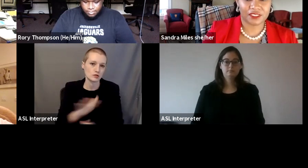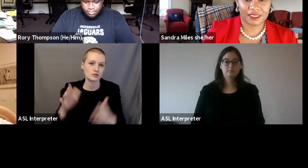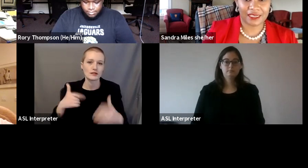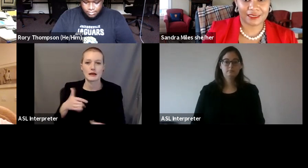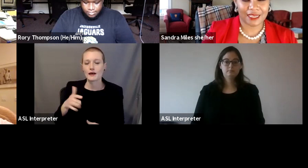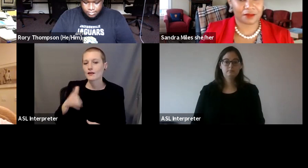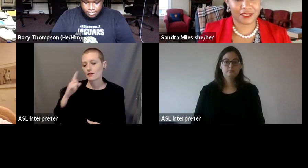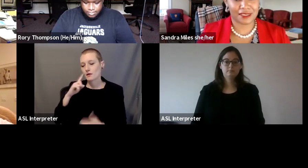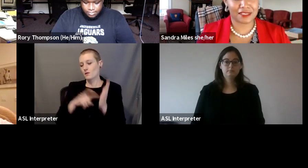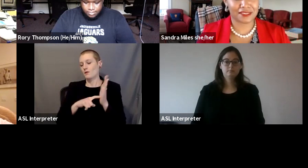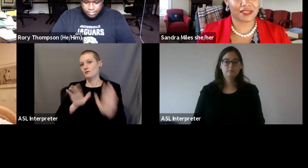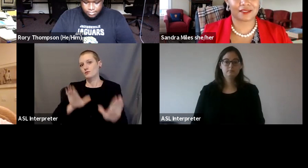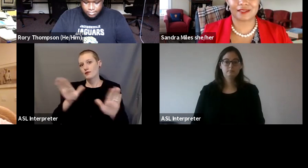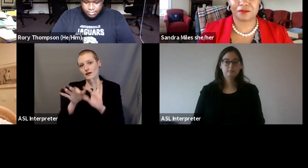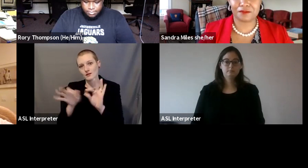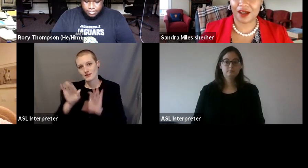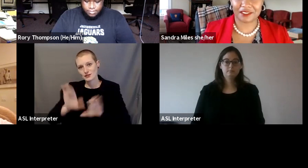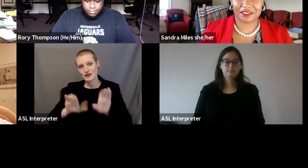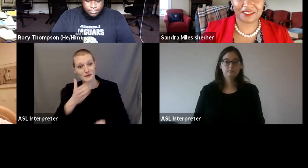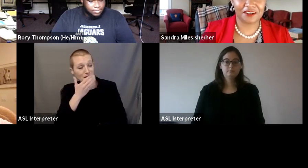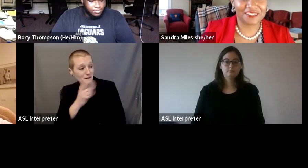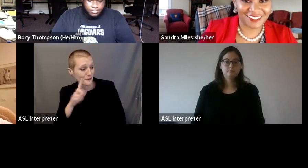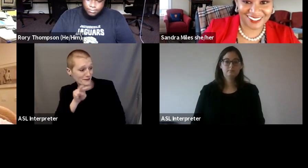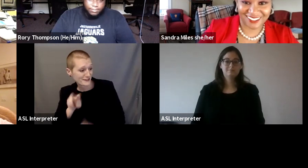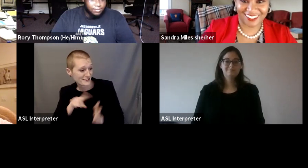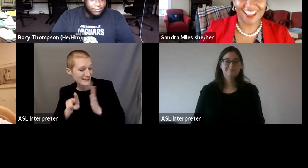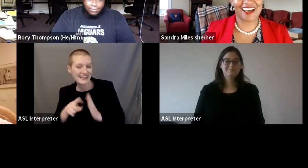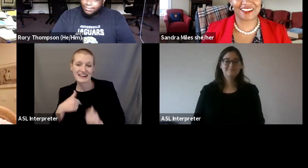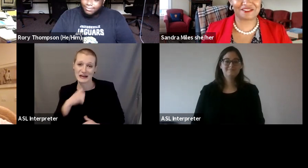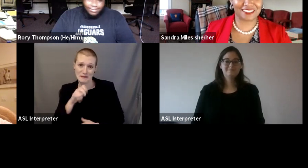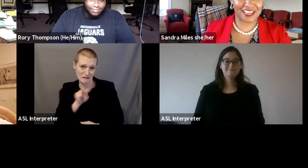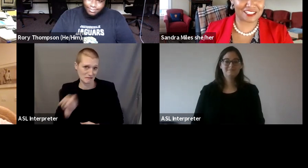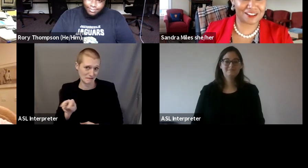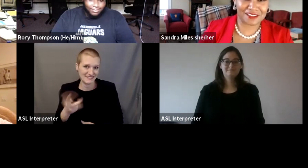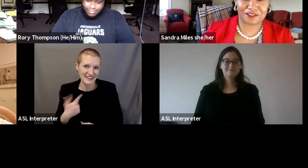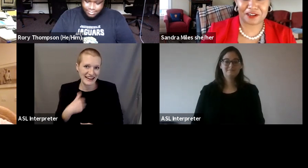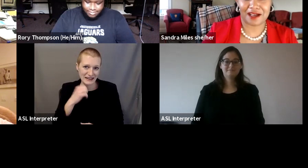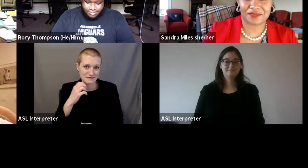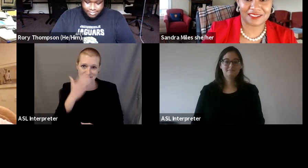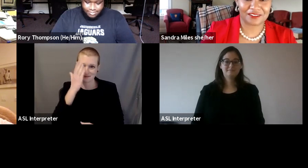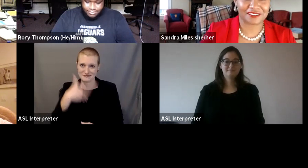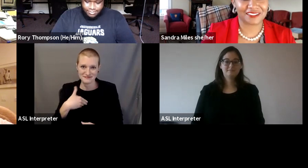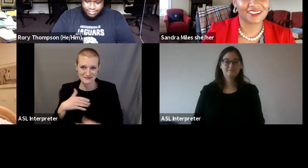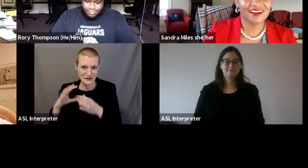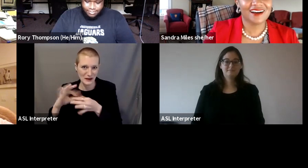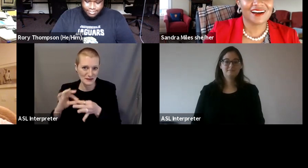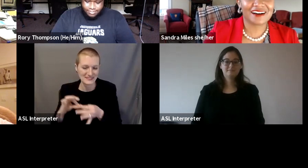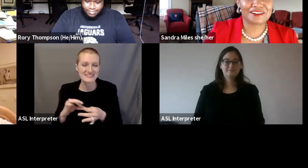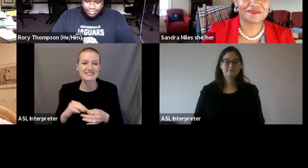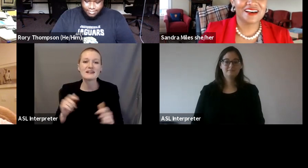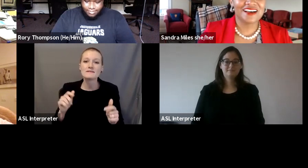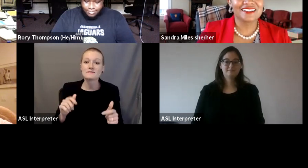you for looking at the chat because as I said, it is not being monitored. So I didn't realize that there were comments going on.